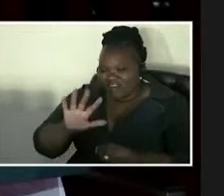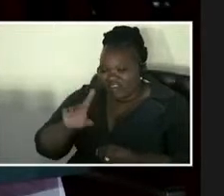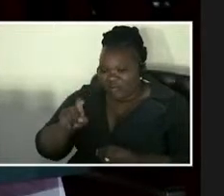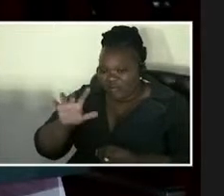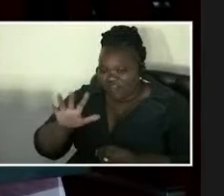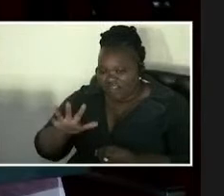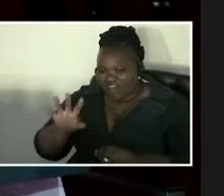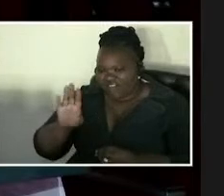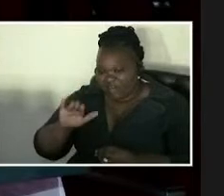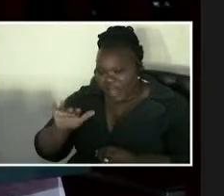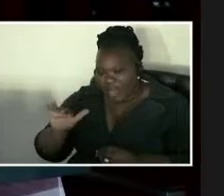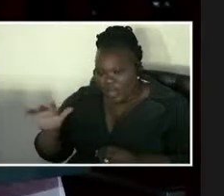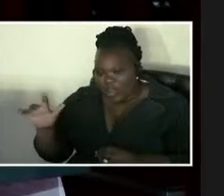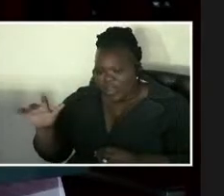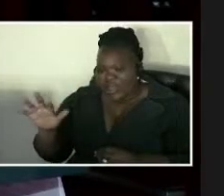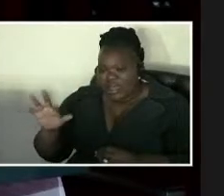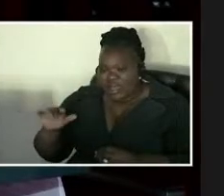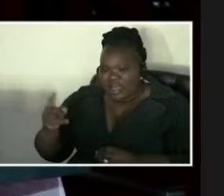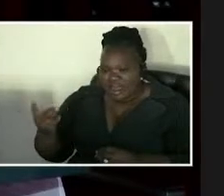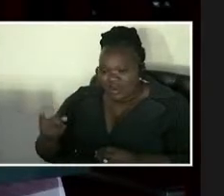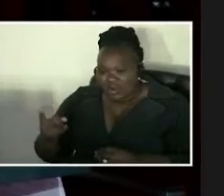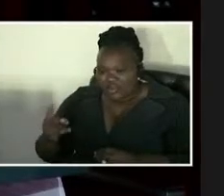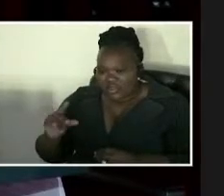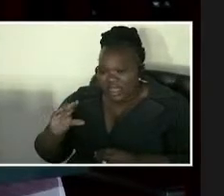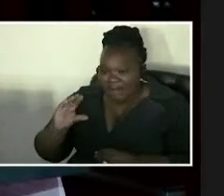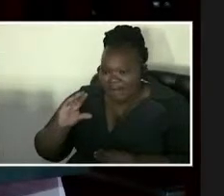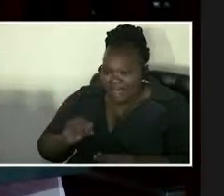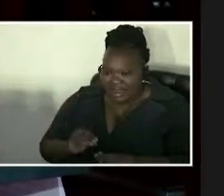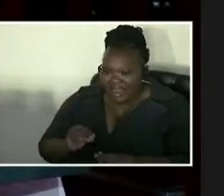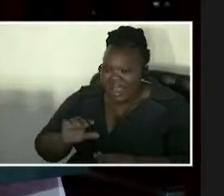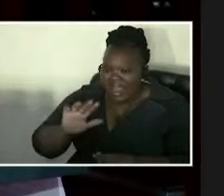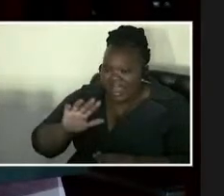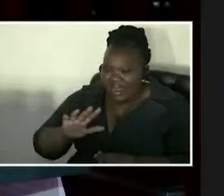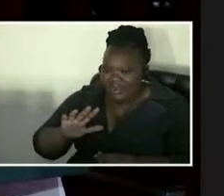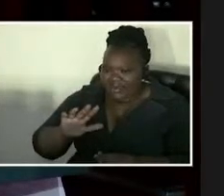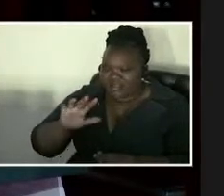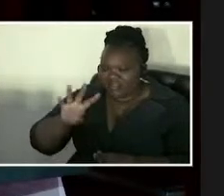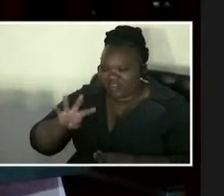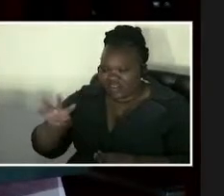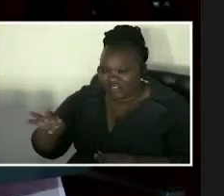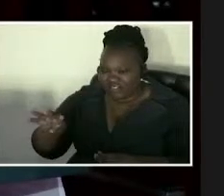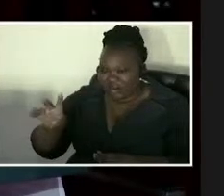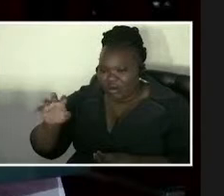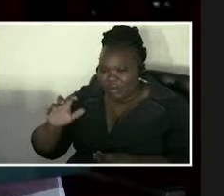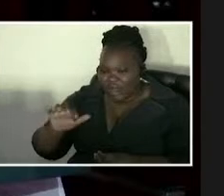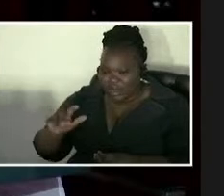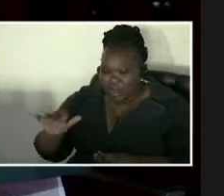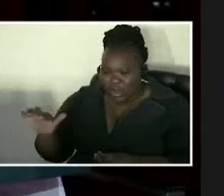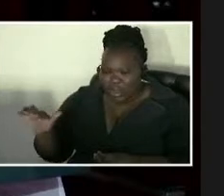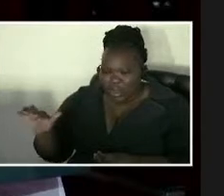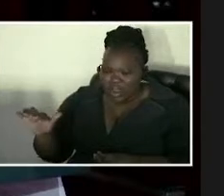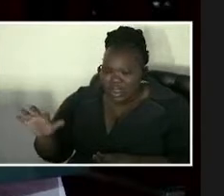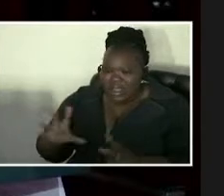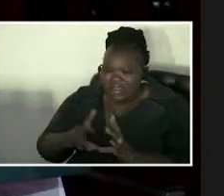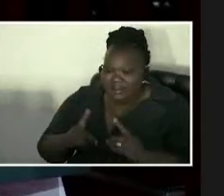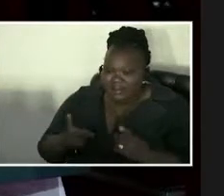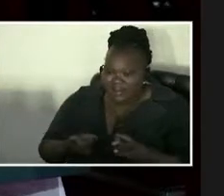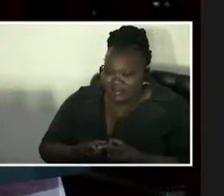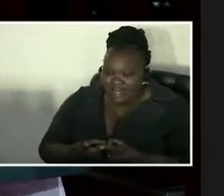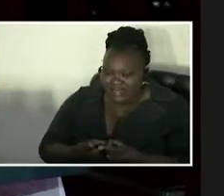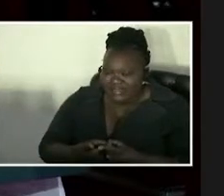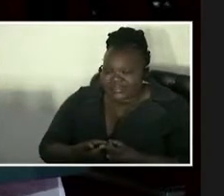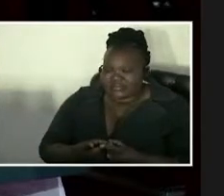billion as well as mana assets stated at 944 million respectively the department